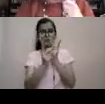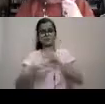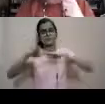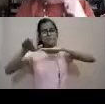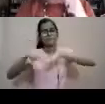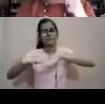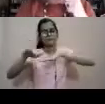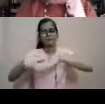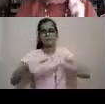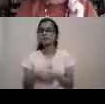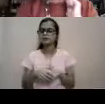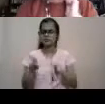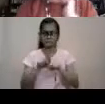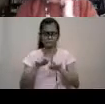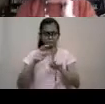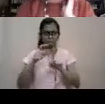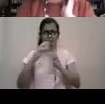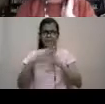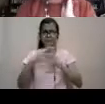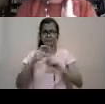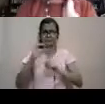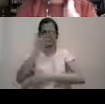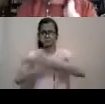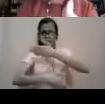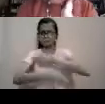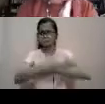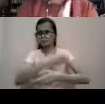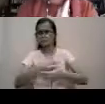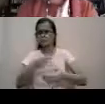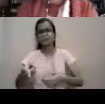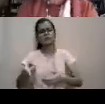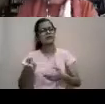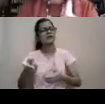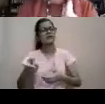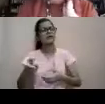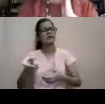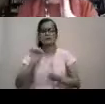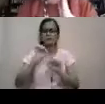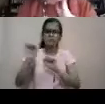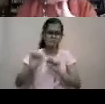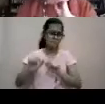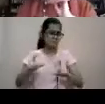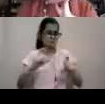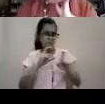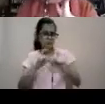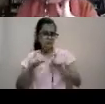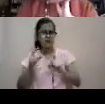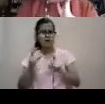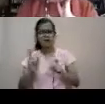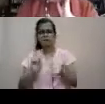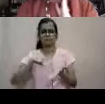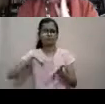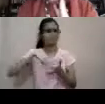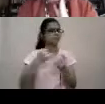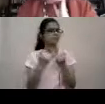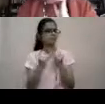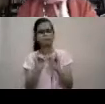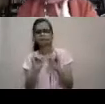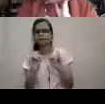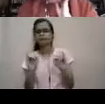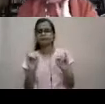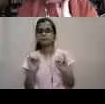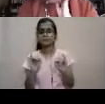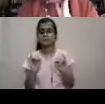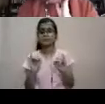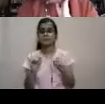People with disability need to acknowledge the importance of care and the limits of independence. Care